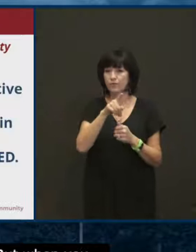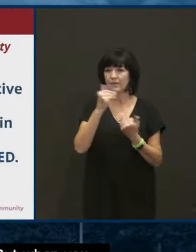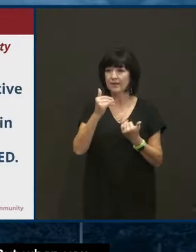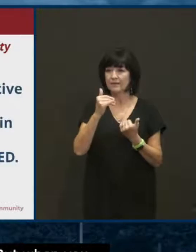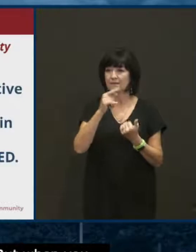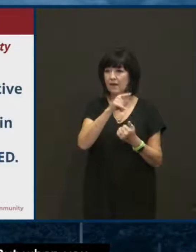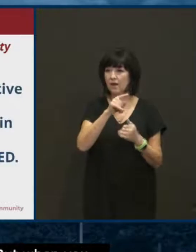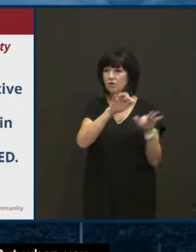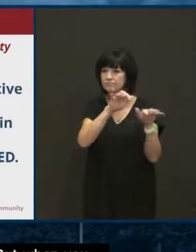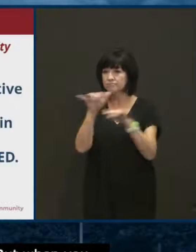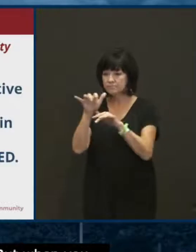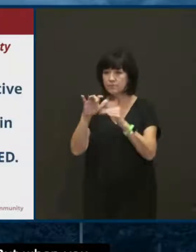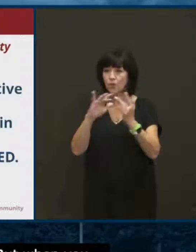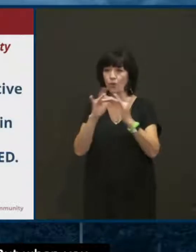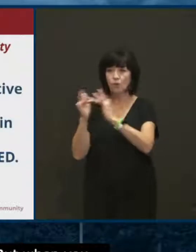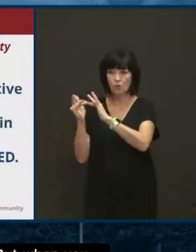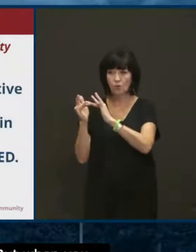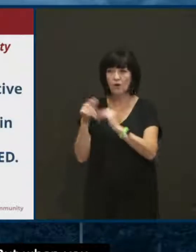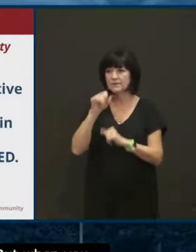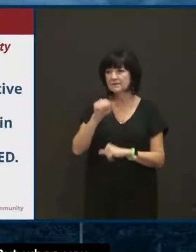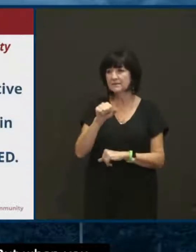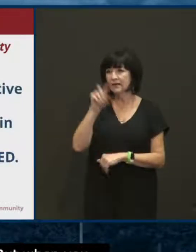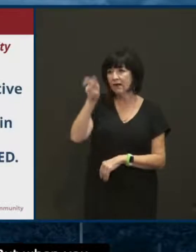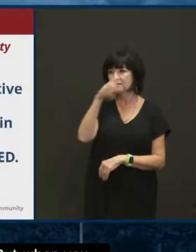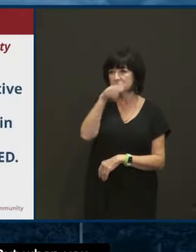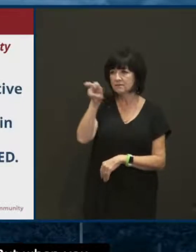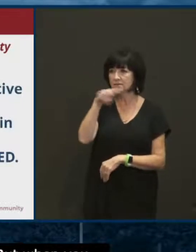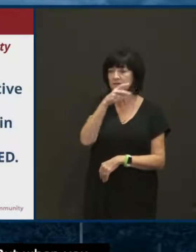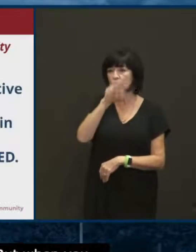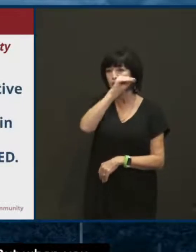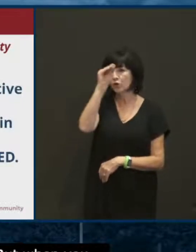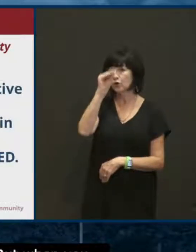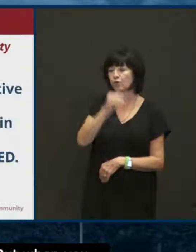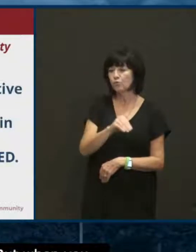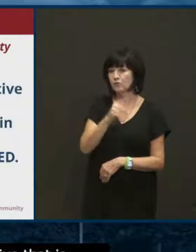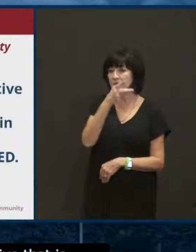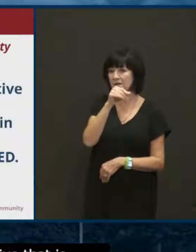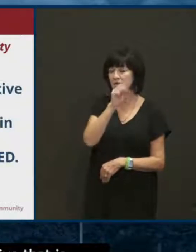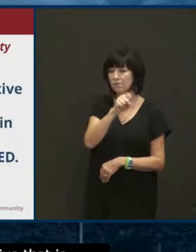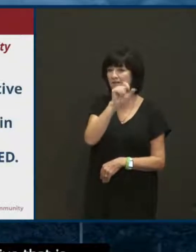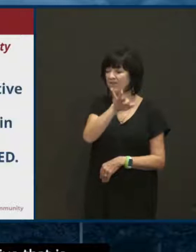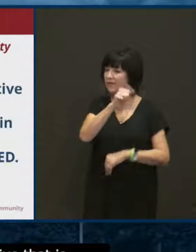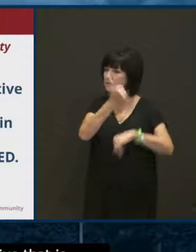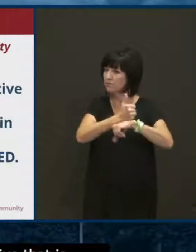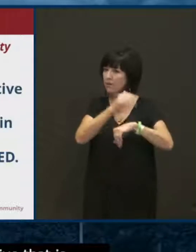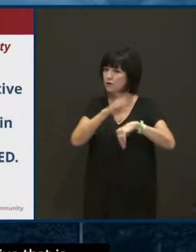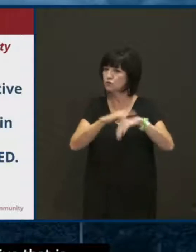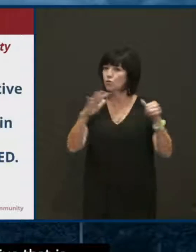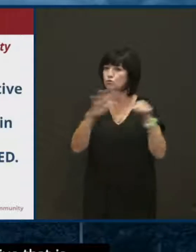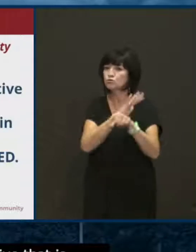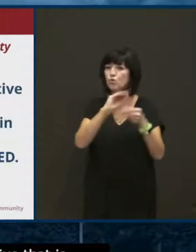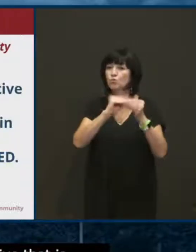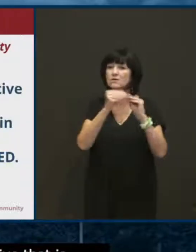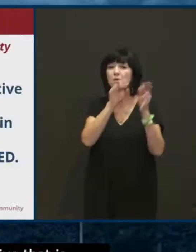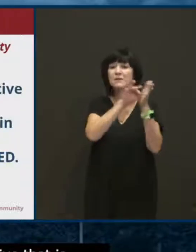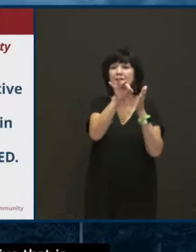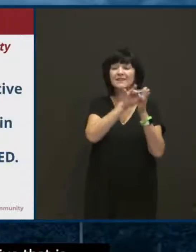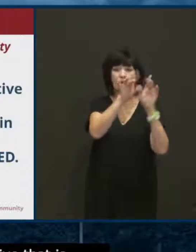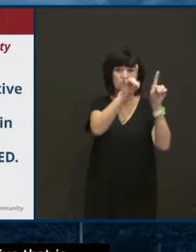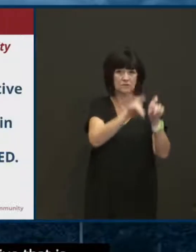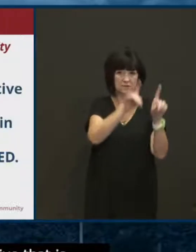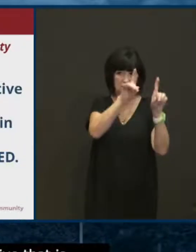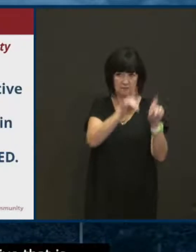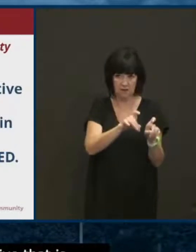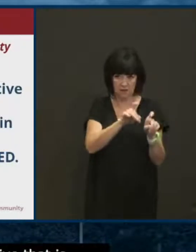toggle between percent positive, which is based on total tests, and you can